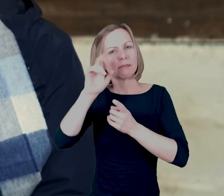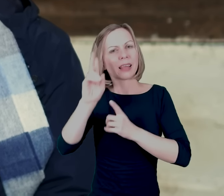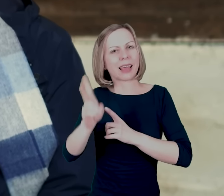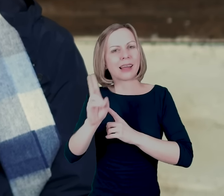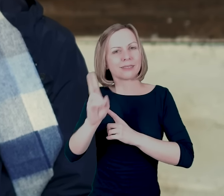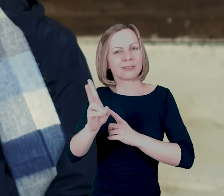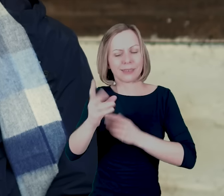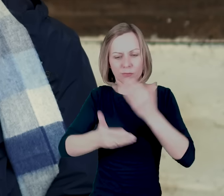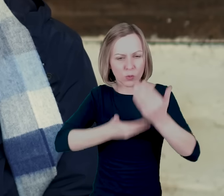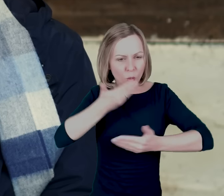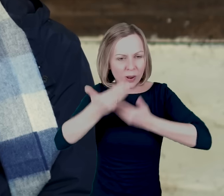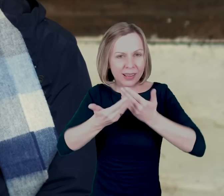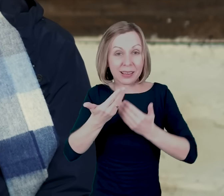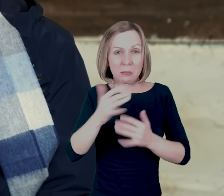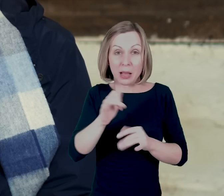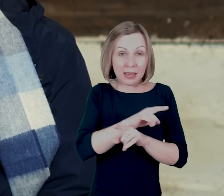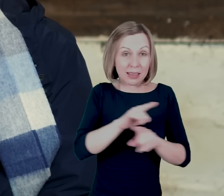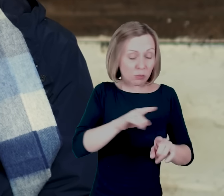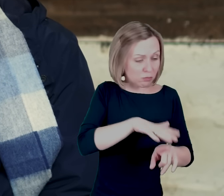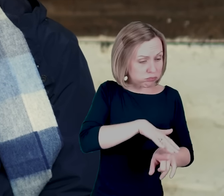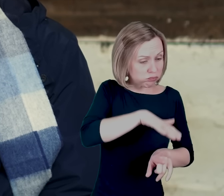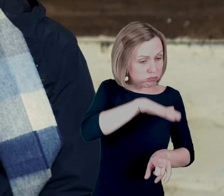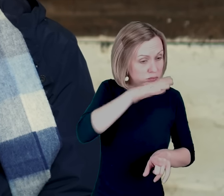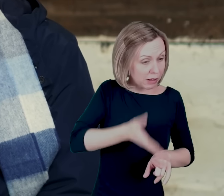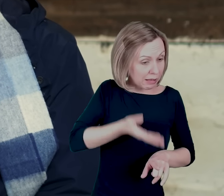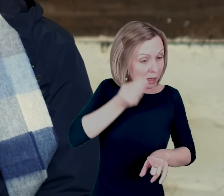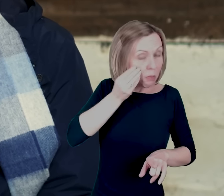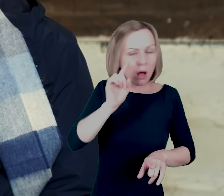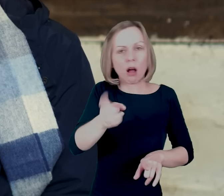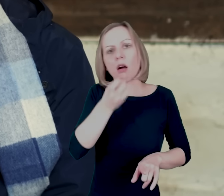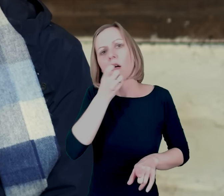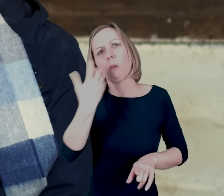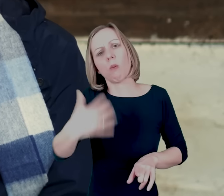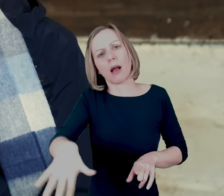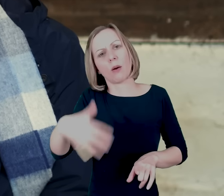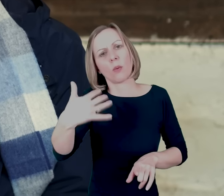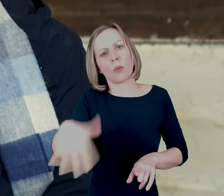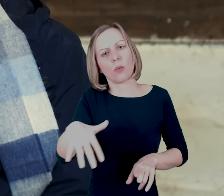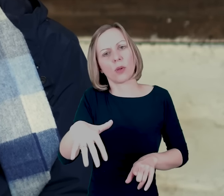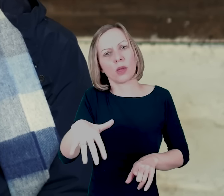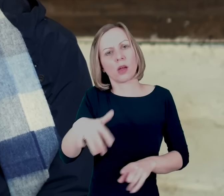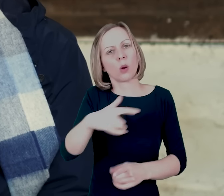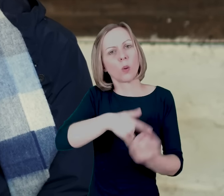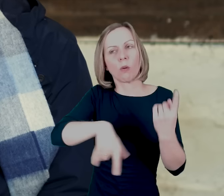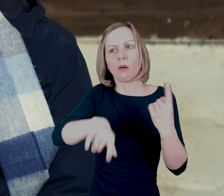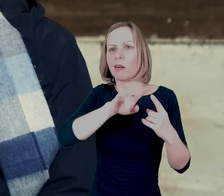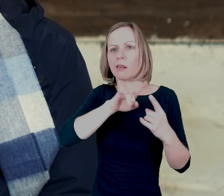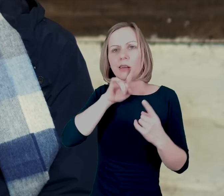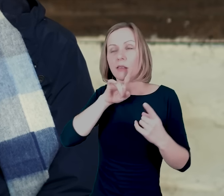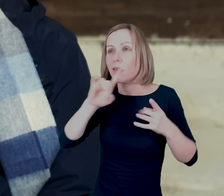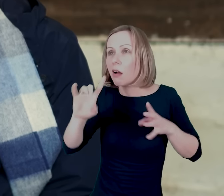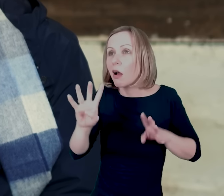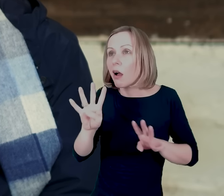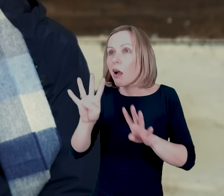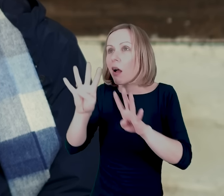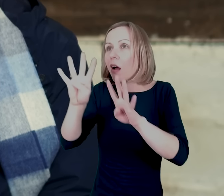before, perhaps since you too were a small child, but a story which never ceases to amaze and to call us